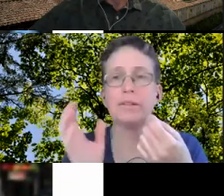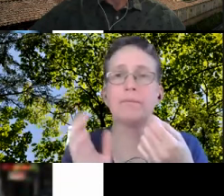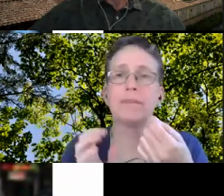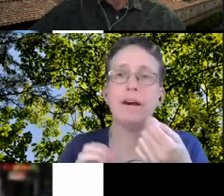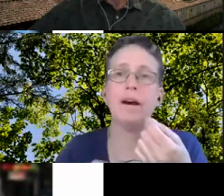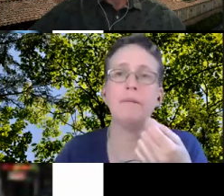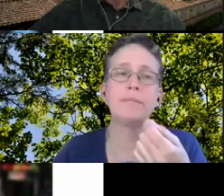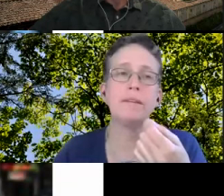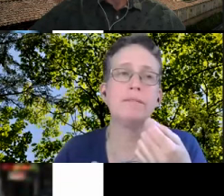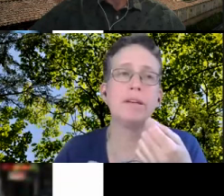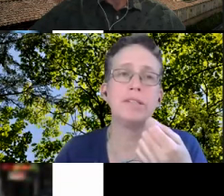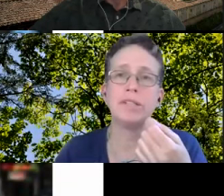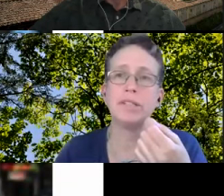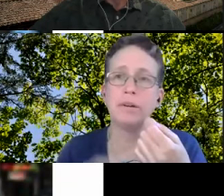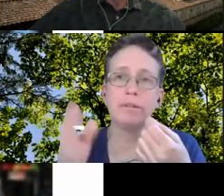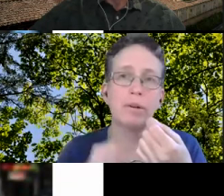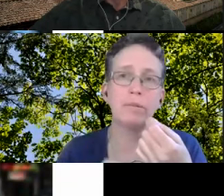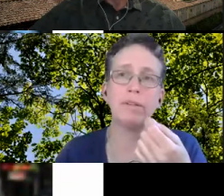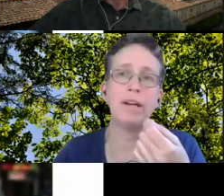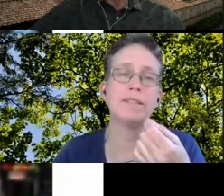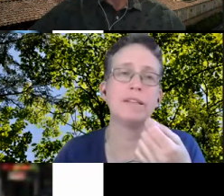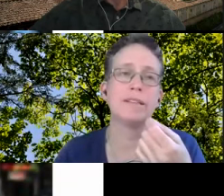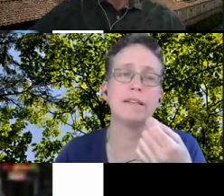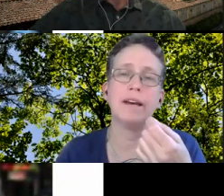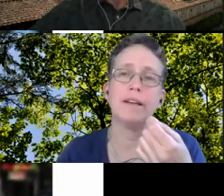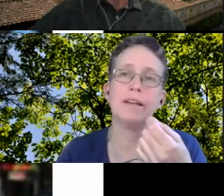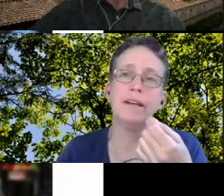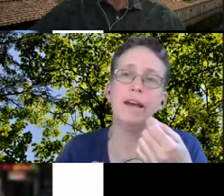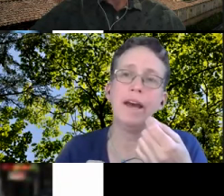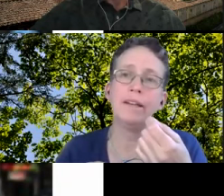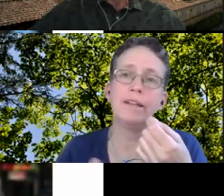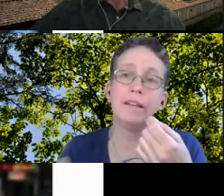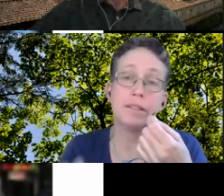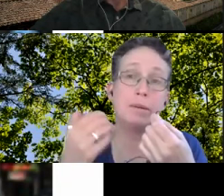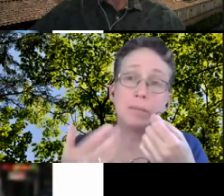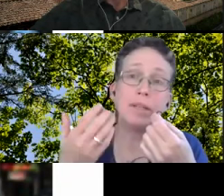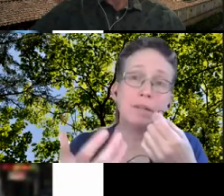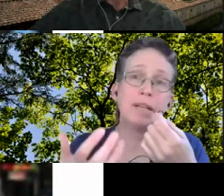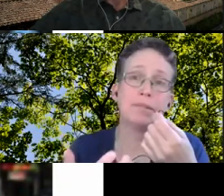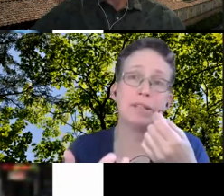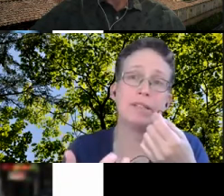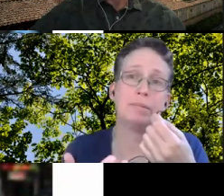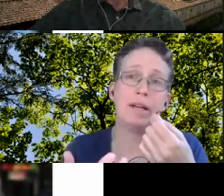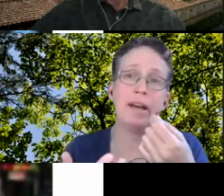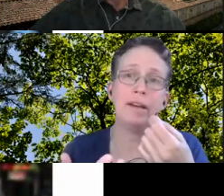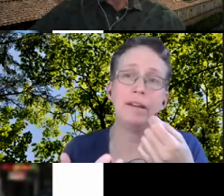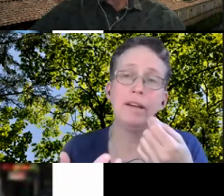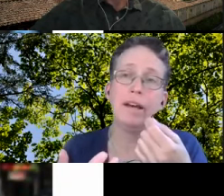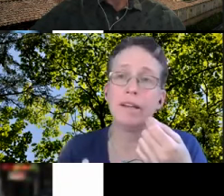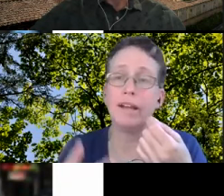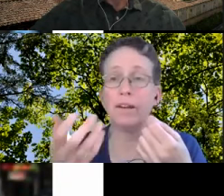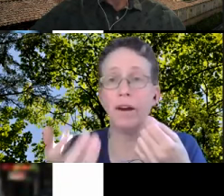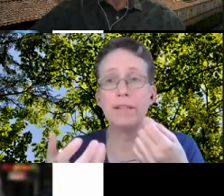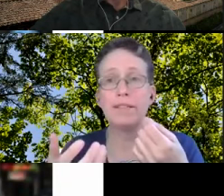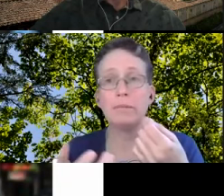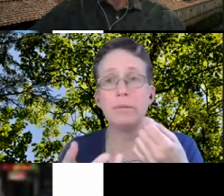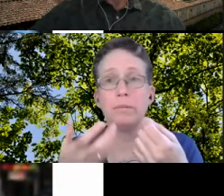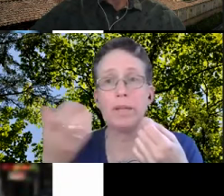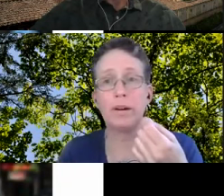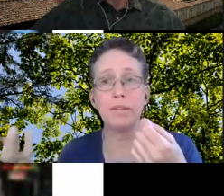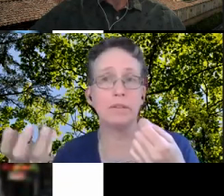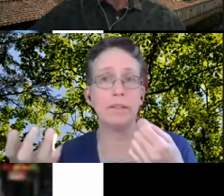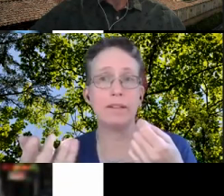tangled vegetation, overgrown with vines and things like that. And so the neighbor said, we need a place for kids to play. And Connecticut Audubon said,